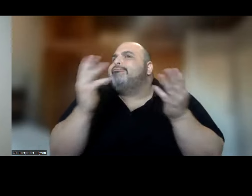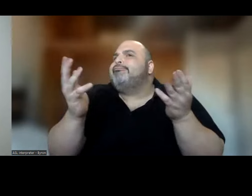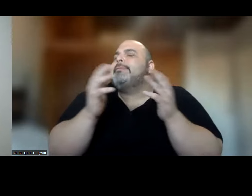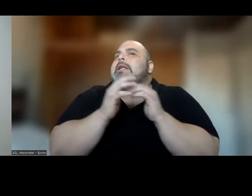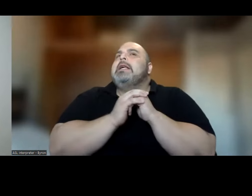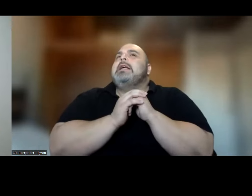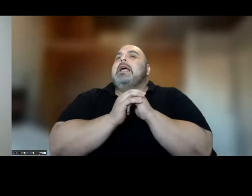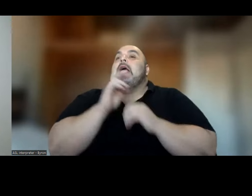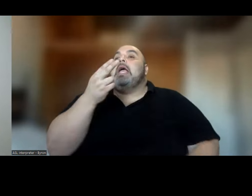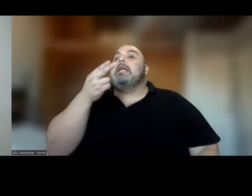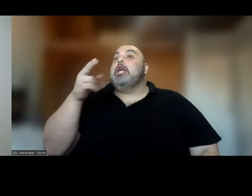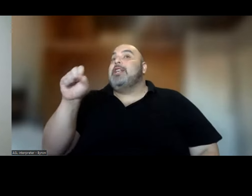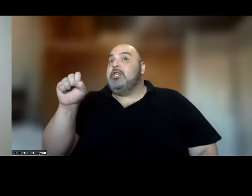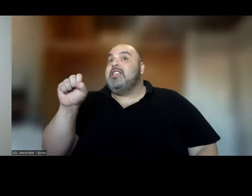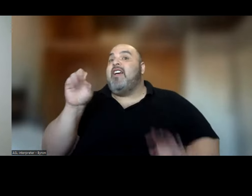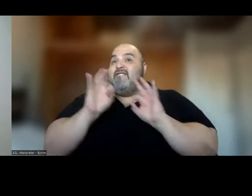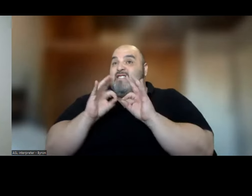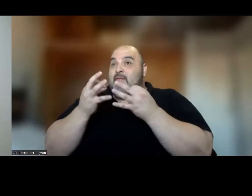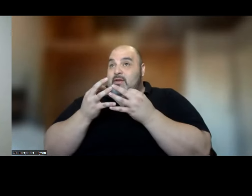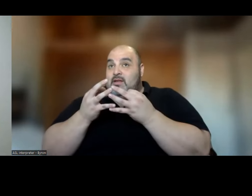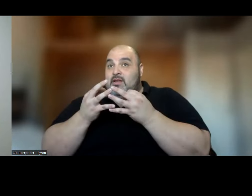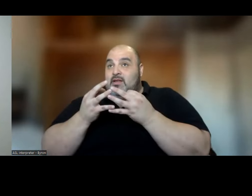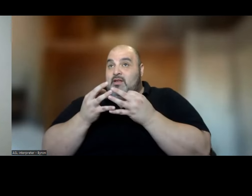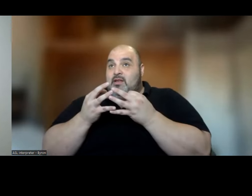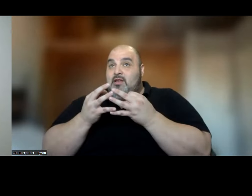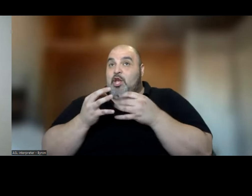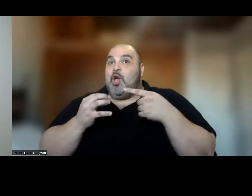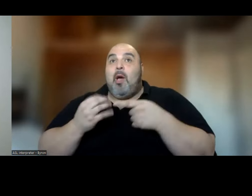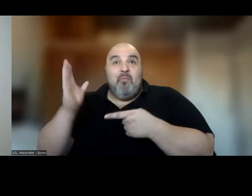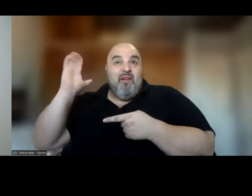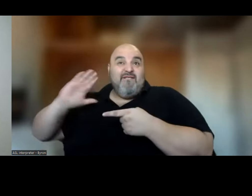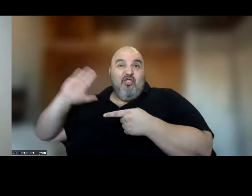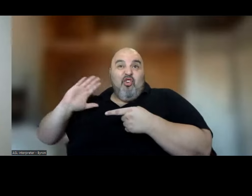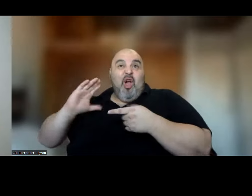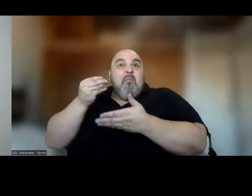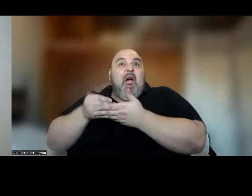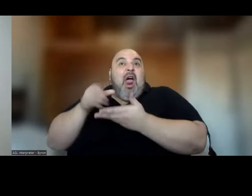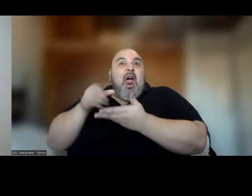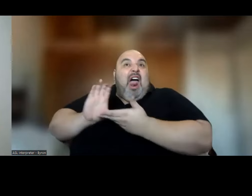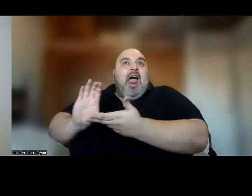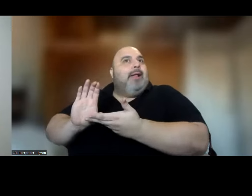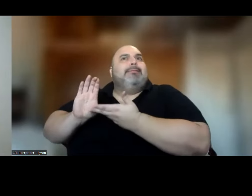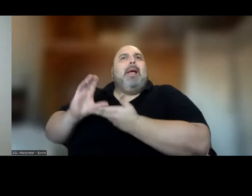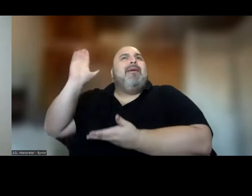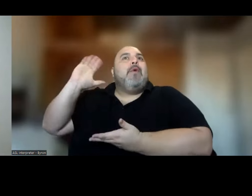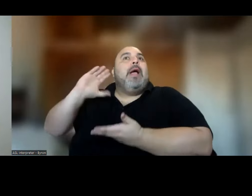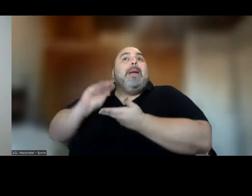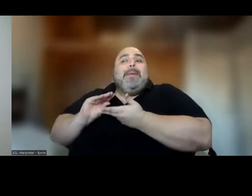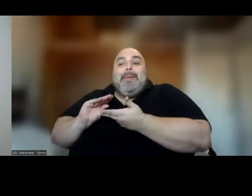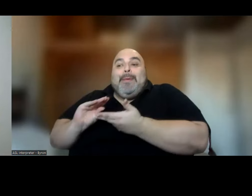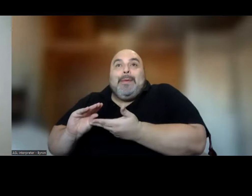the HHS family, we weren't messed with that much, actually. So much was